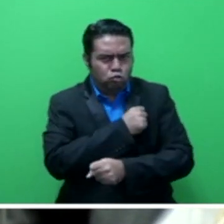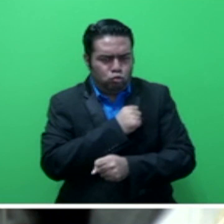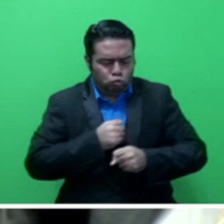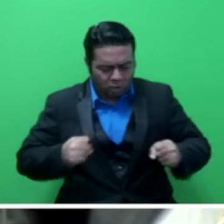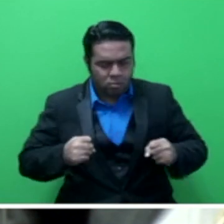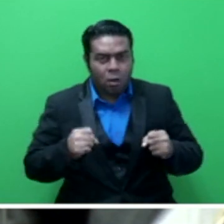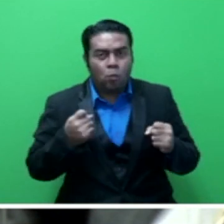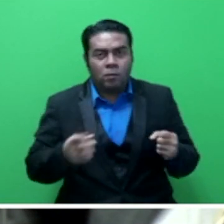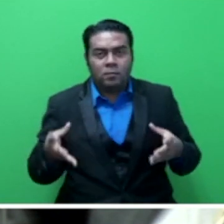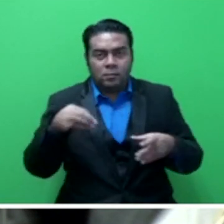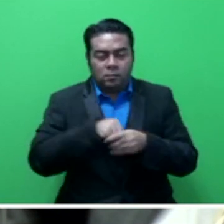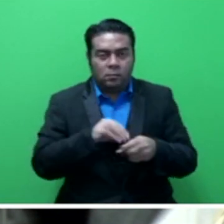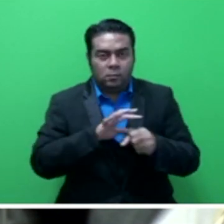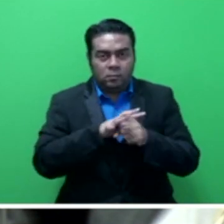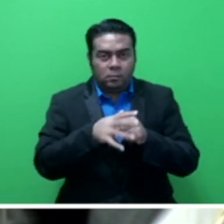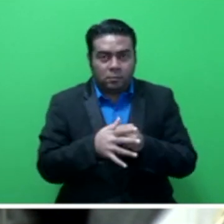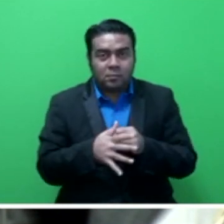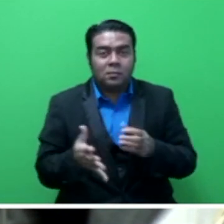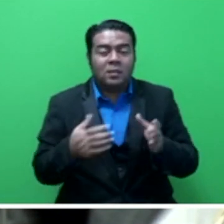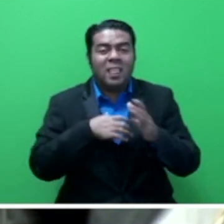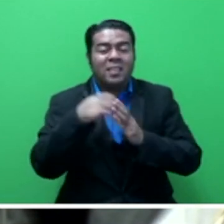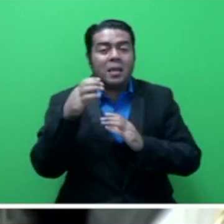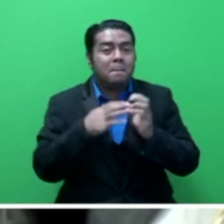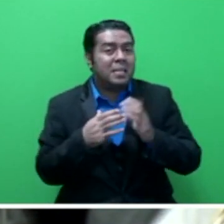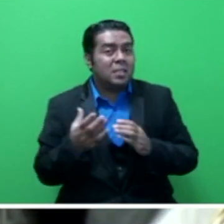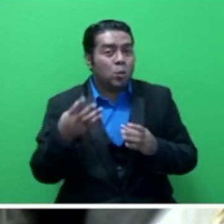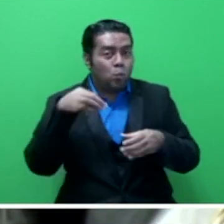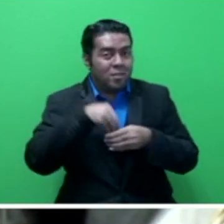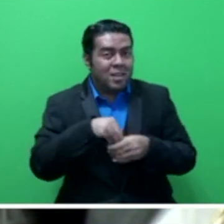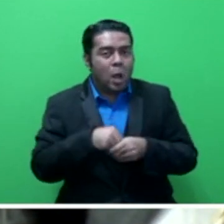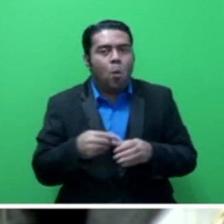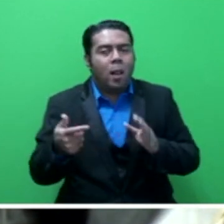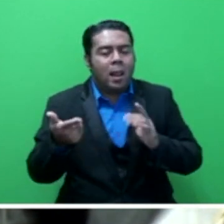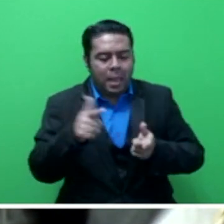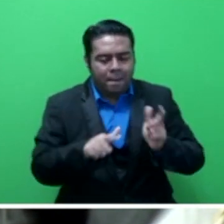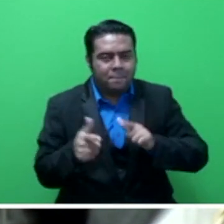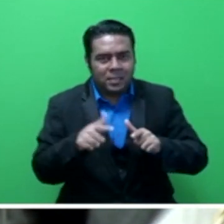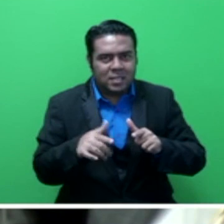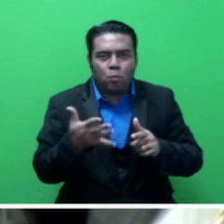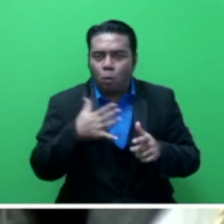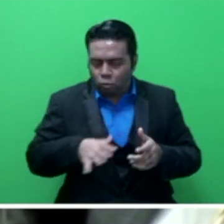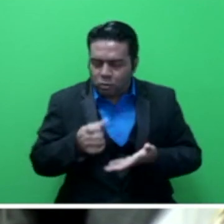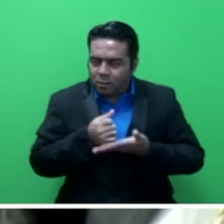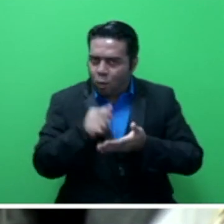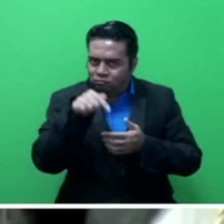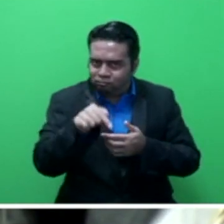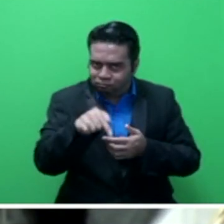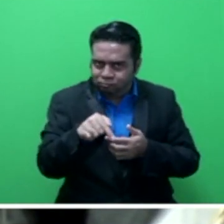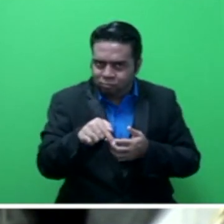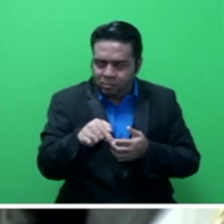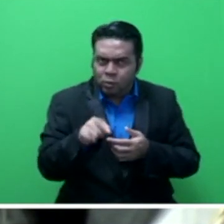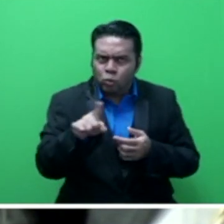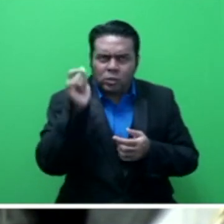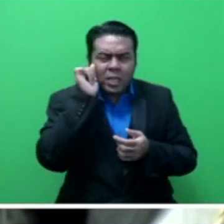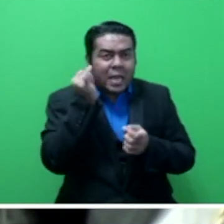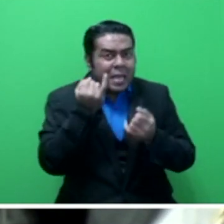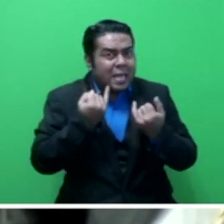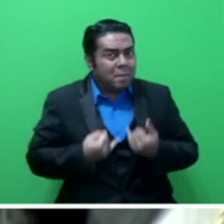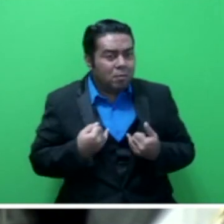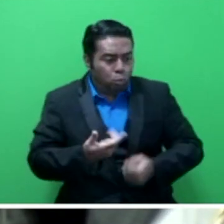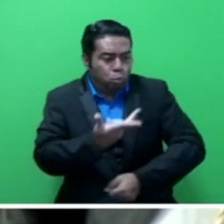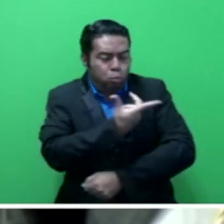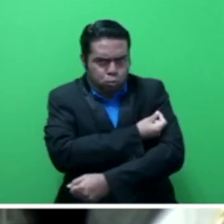COVID-19 containment and the capacity within our labs, and they want to support that. Honorable Speaker, immunization is a global health and